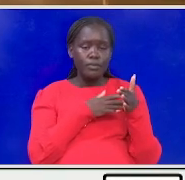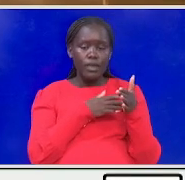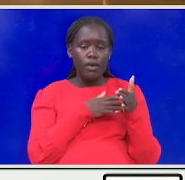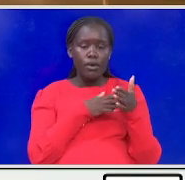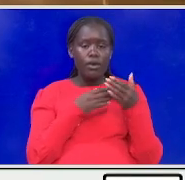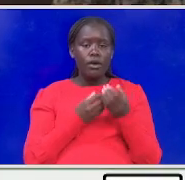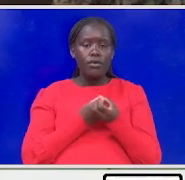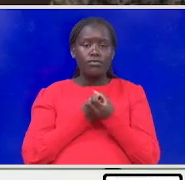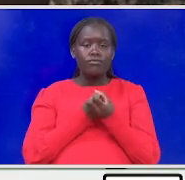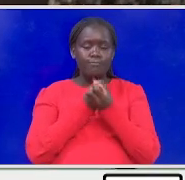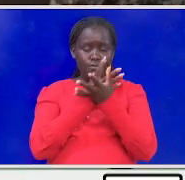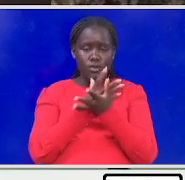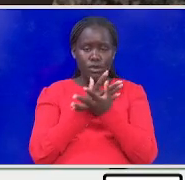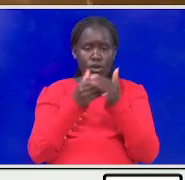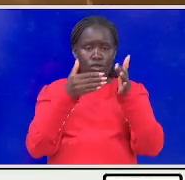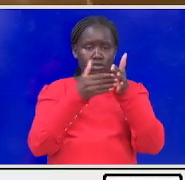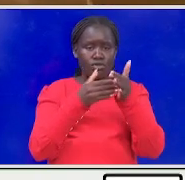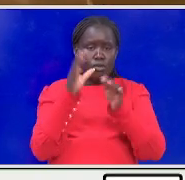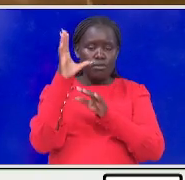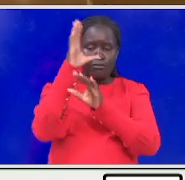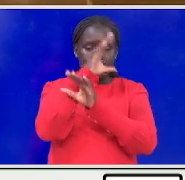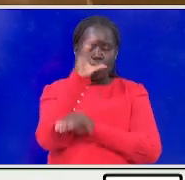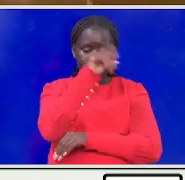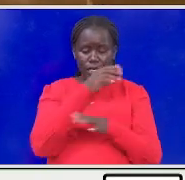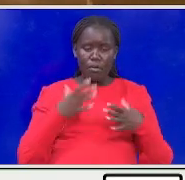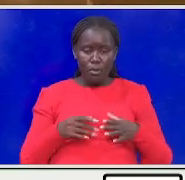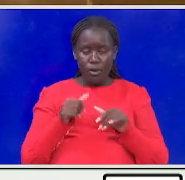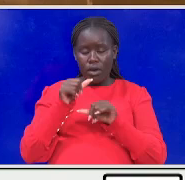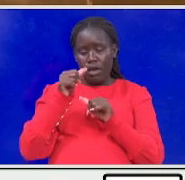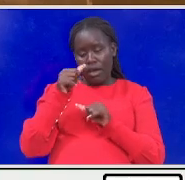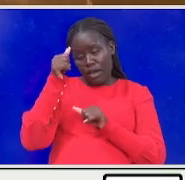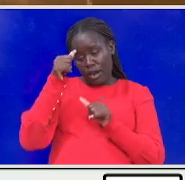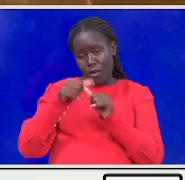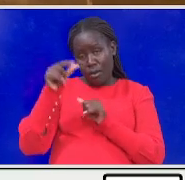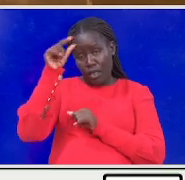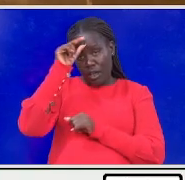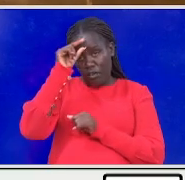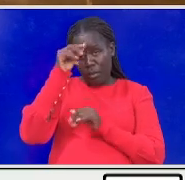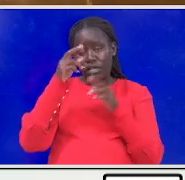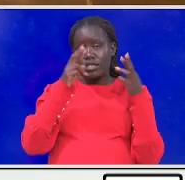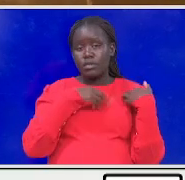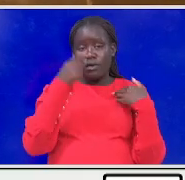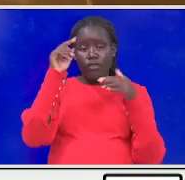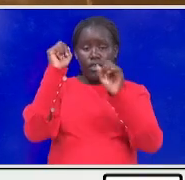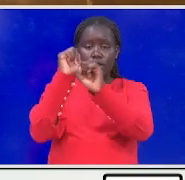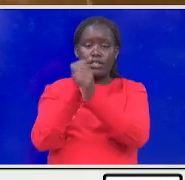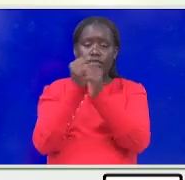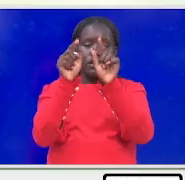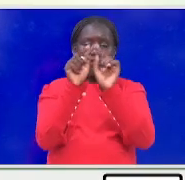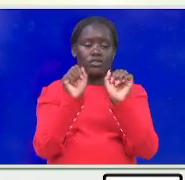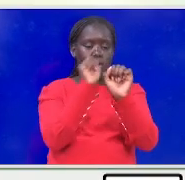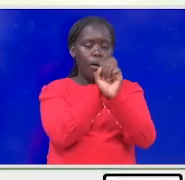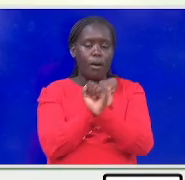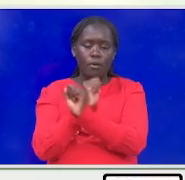to stop disappearing people. Remember, the government is responsible for the safety, protection of each and